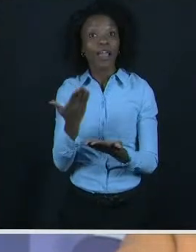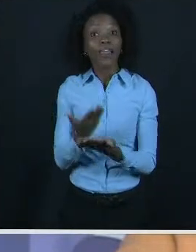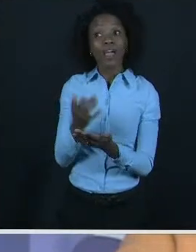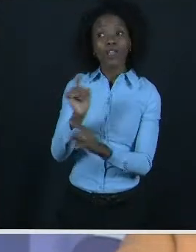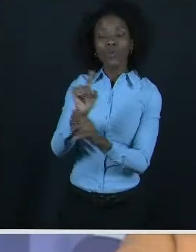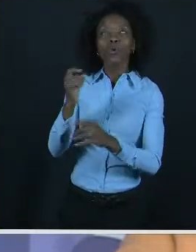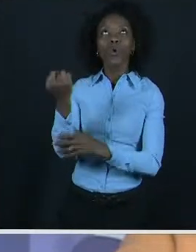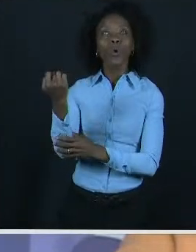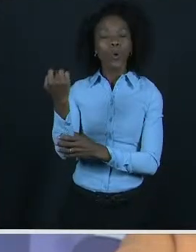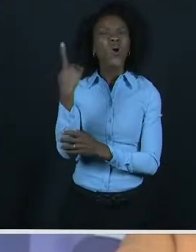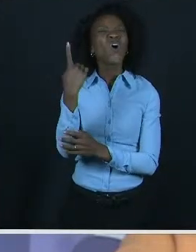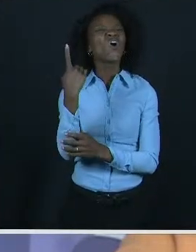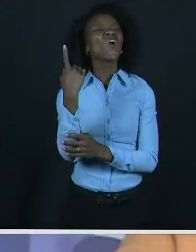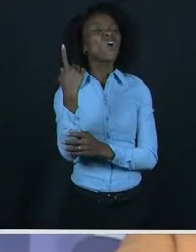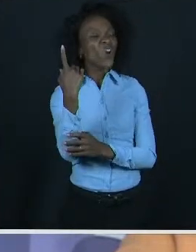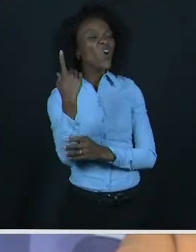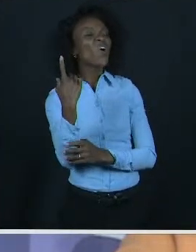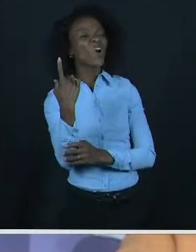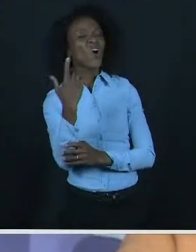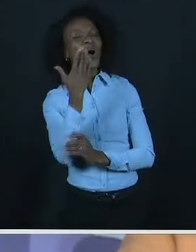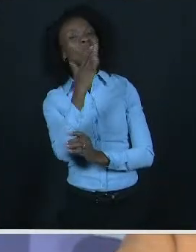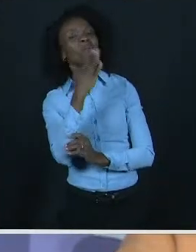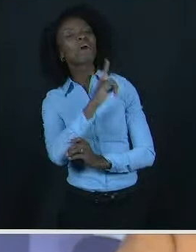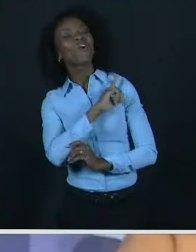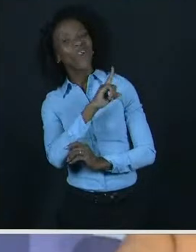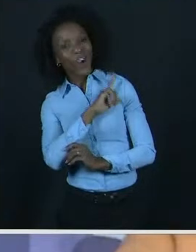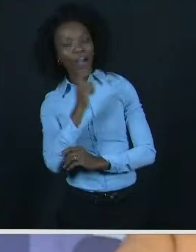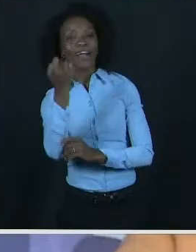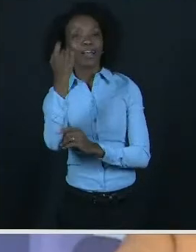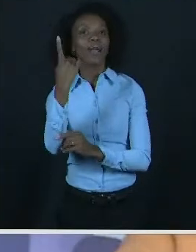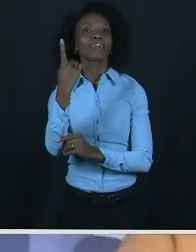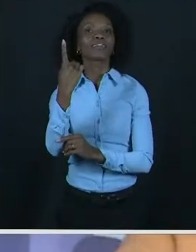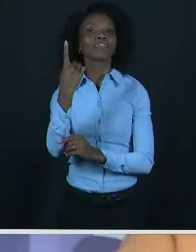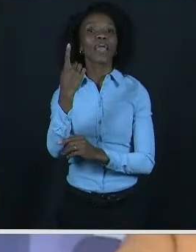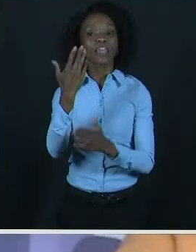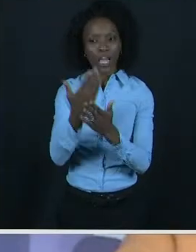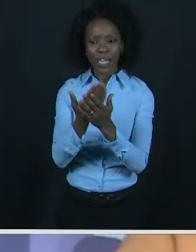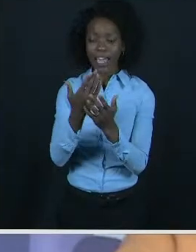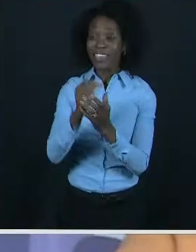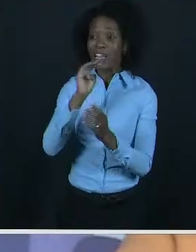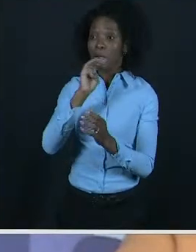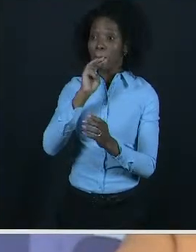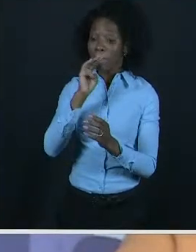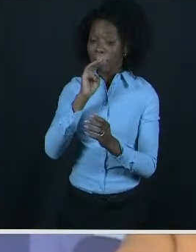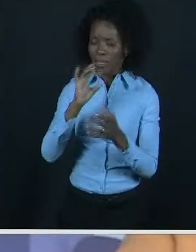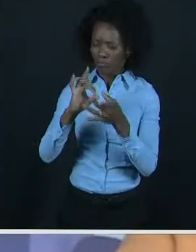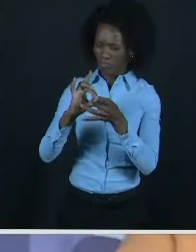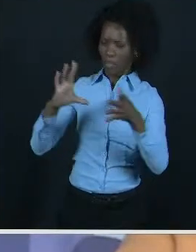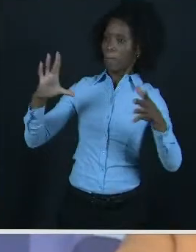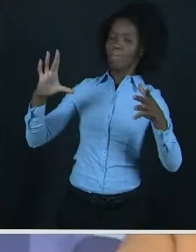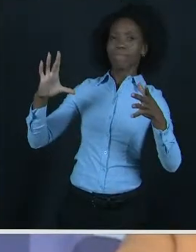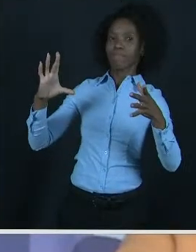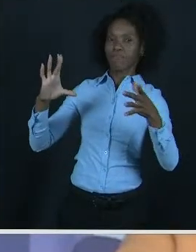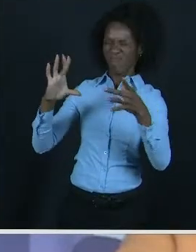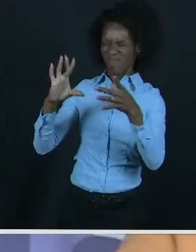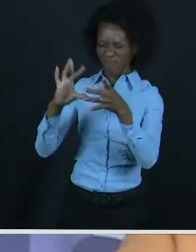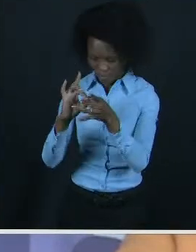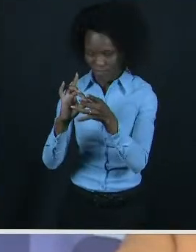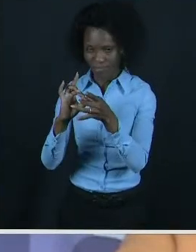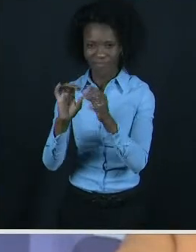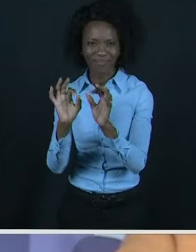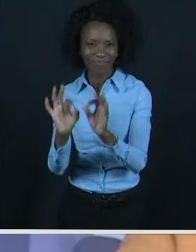can understand clearly, so that that lapse should not happen again.